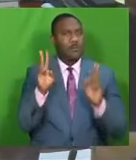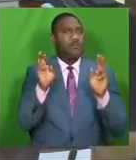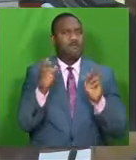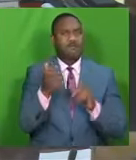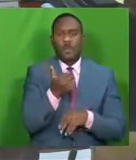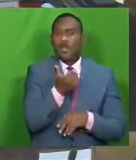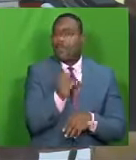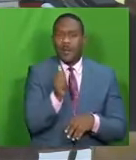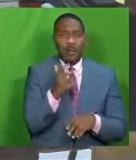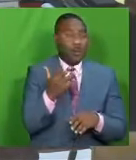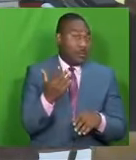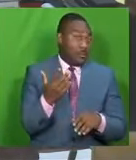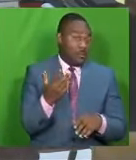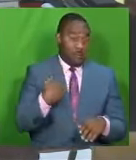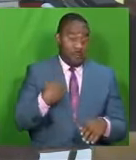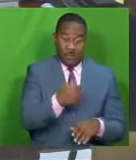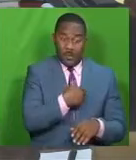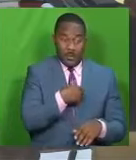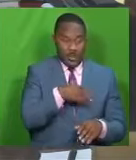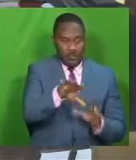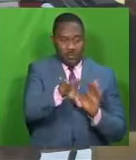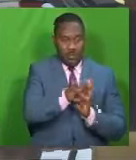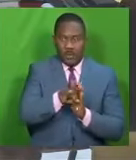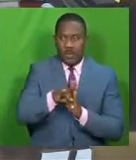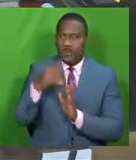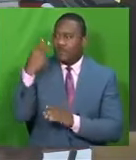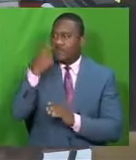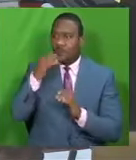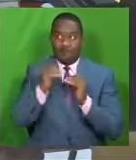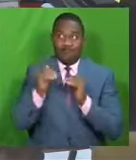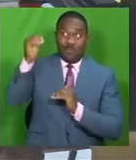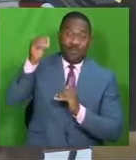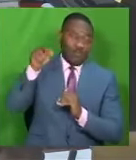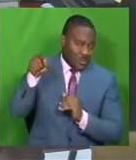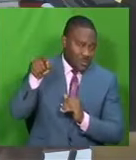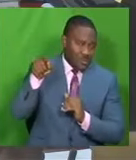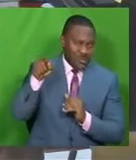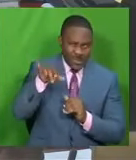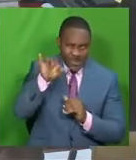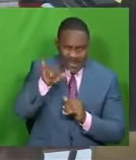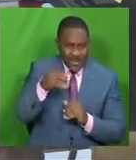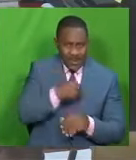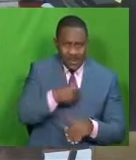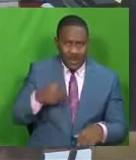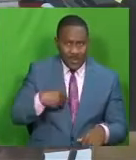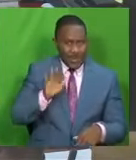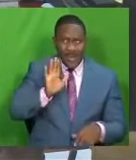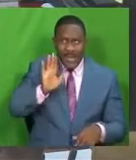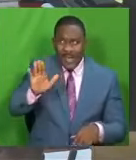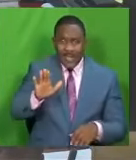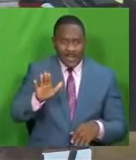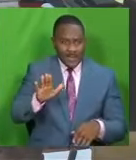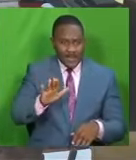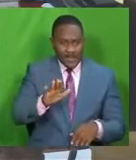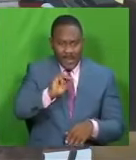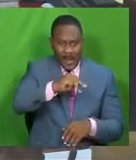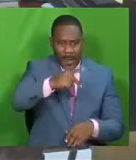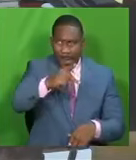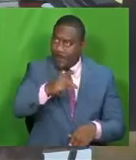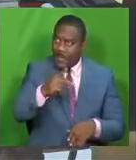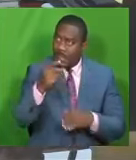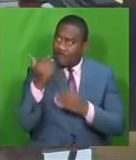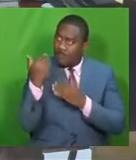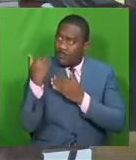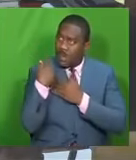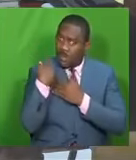is elected Speaker of this House, that member of Parliament is made to step down and